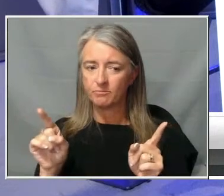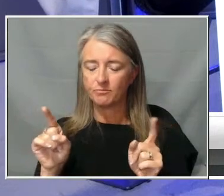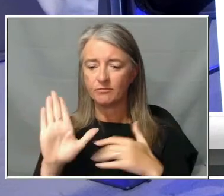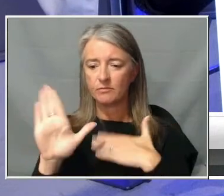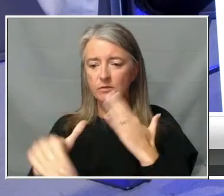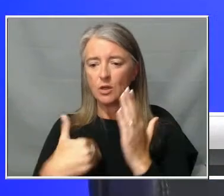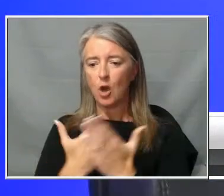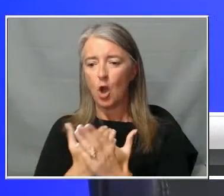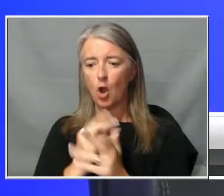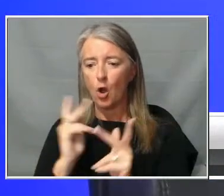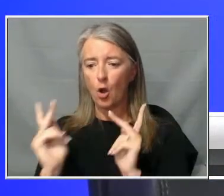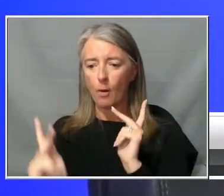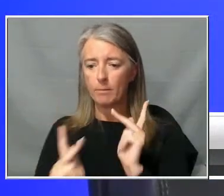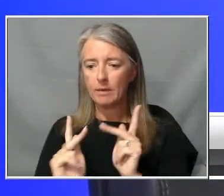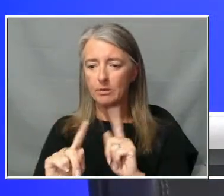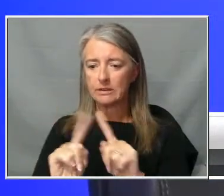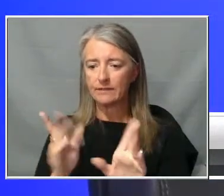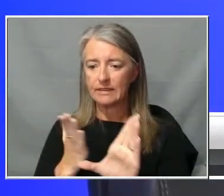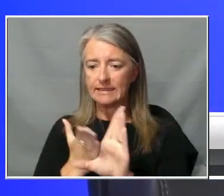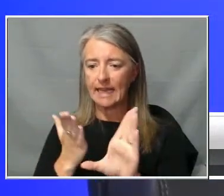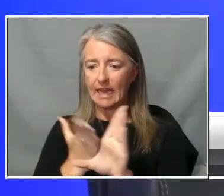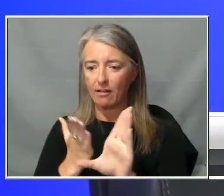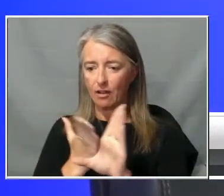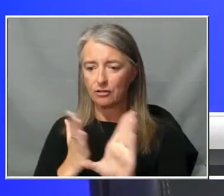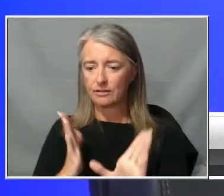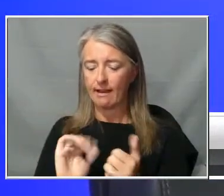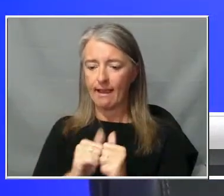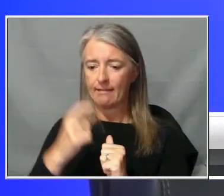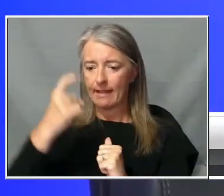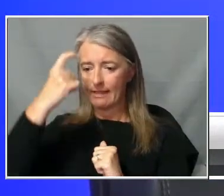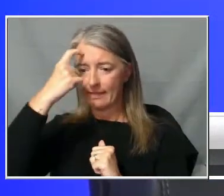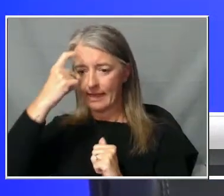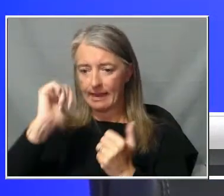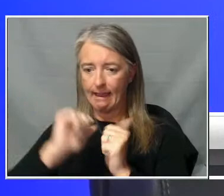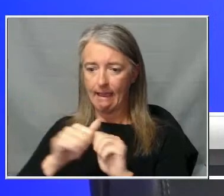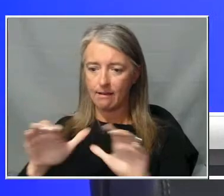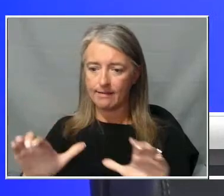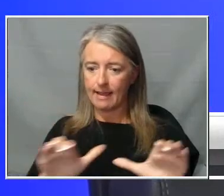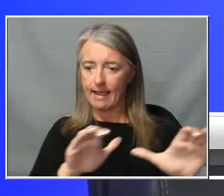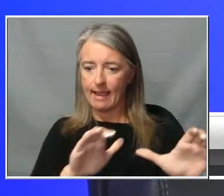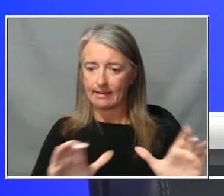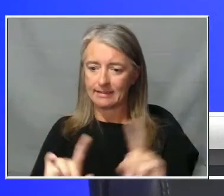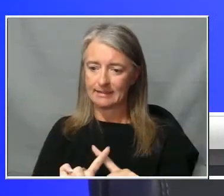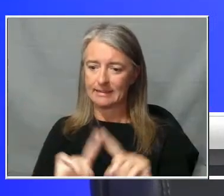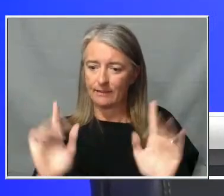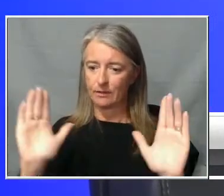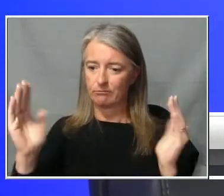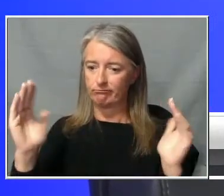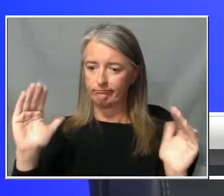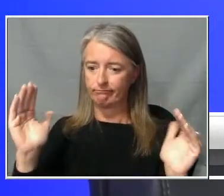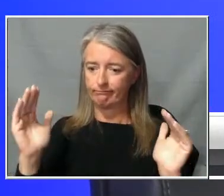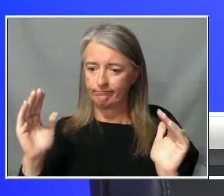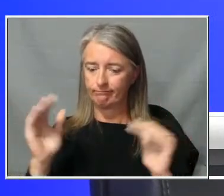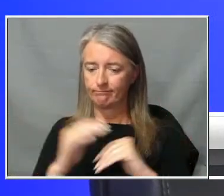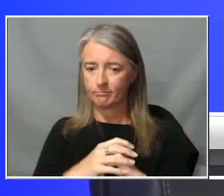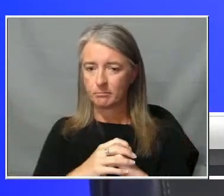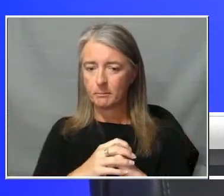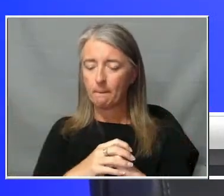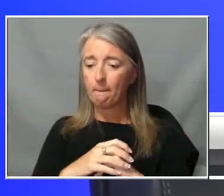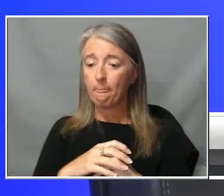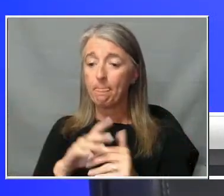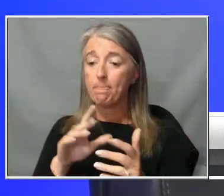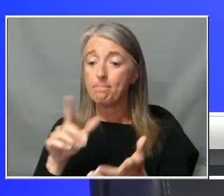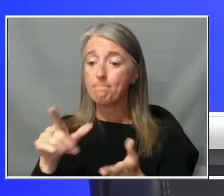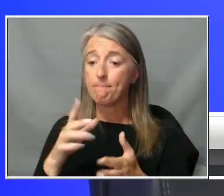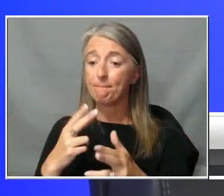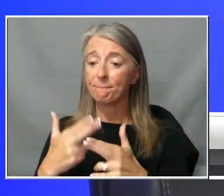psychologically different, and the way they think and the way they can act on things is different. That's where Dr. Weinman mentioned the role of